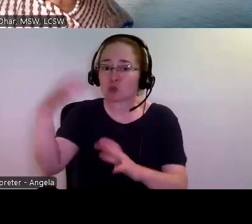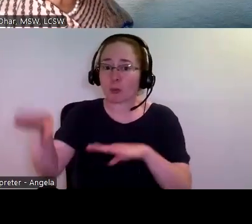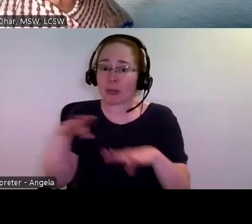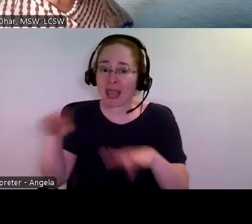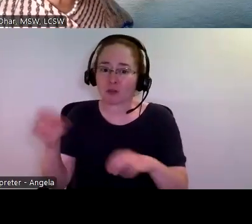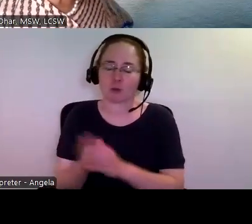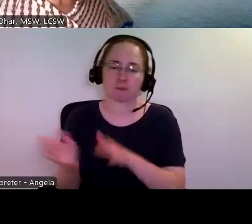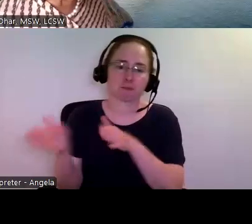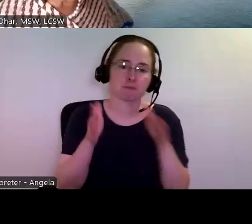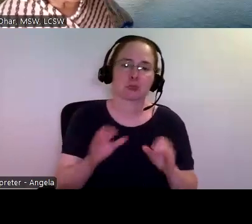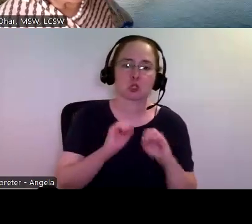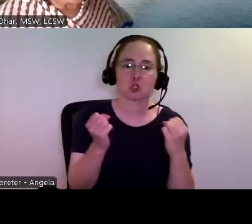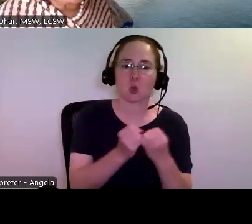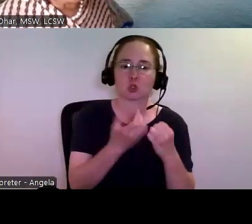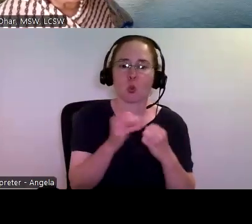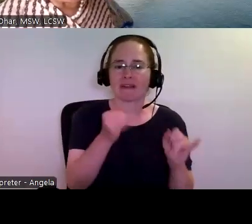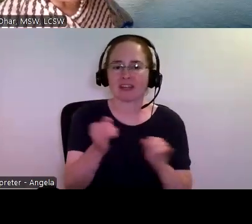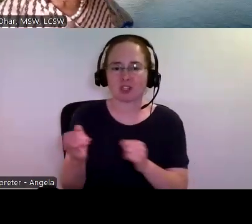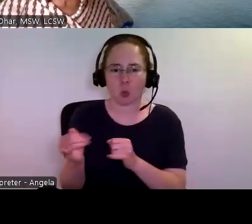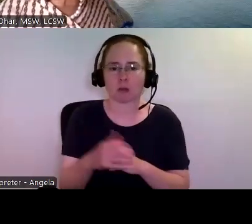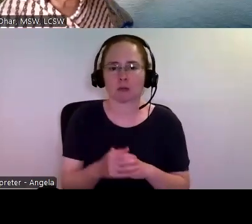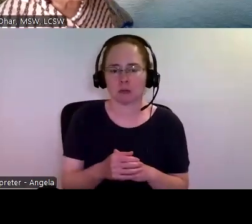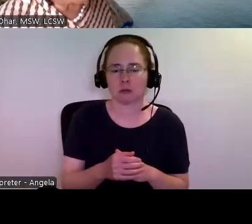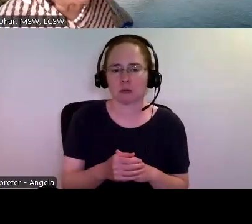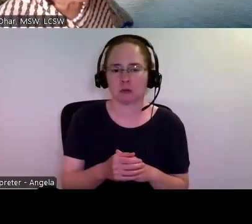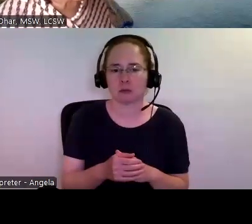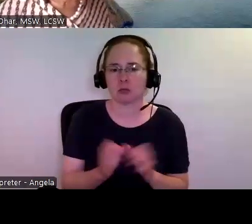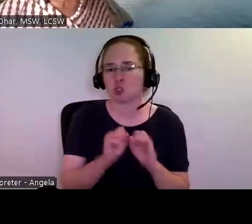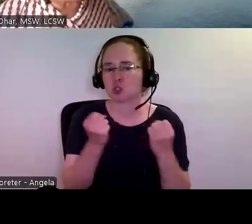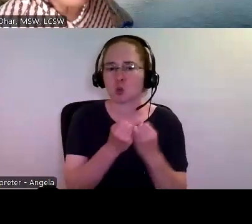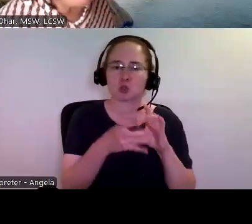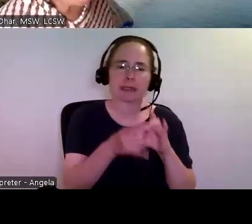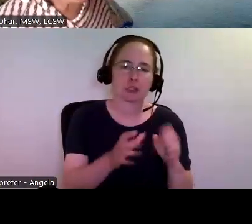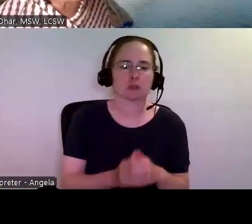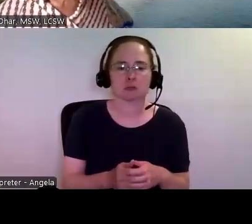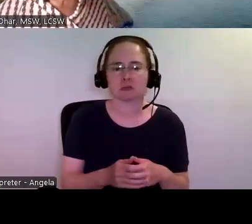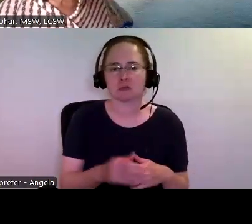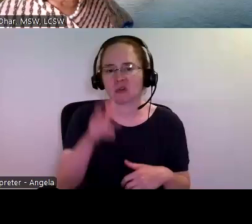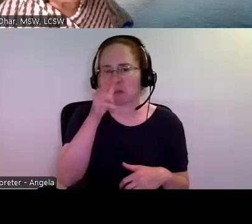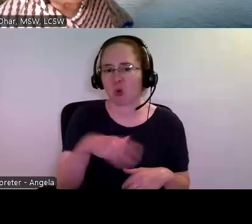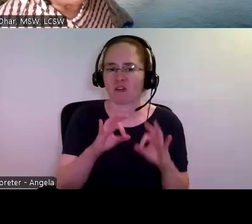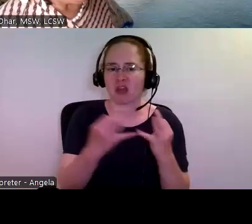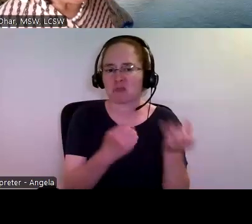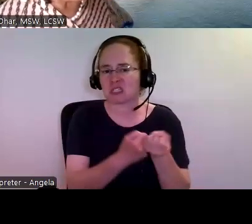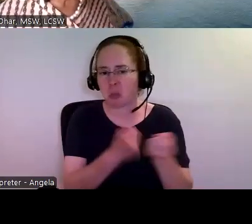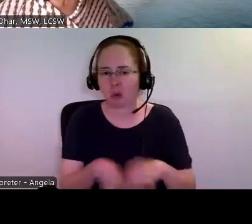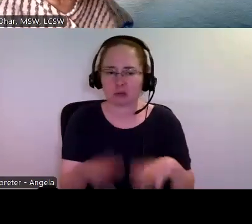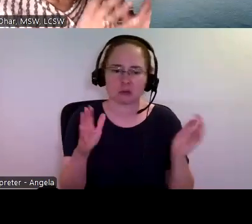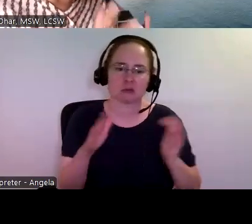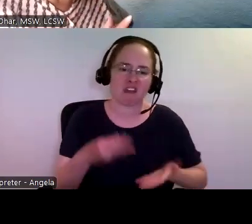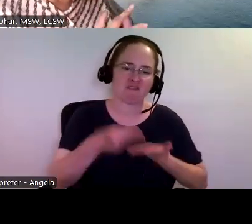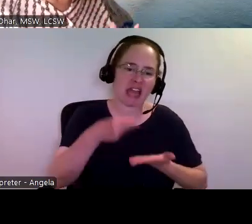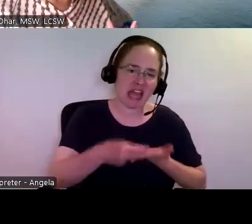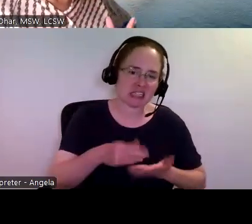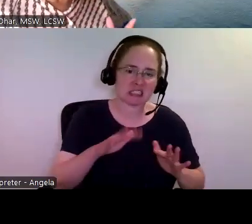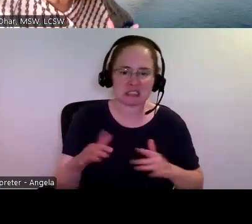Next bucket is social or individual. That's where social connection, poor family support, finances, all of